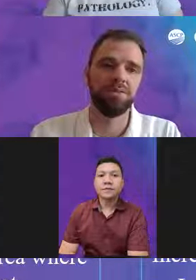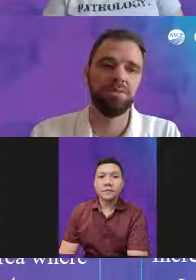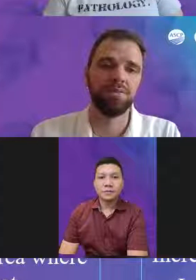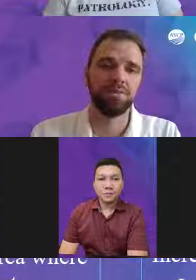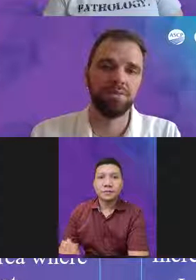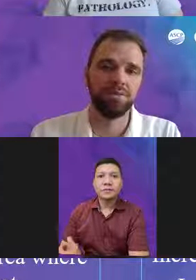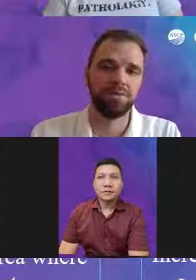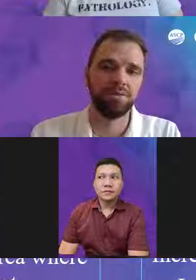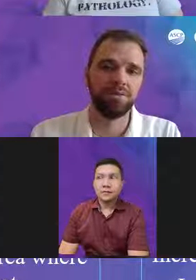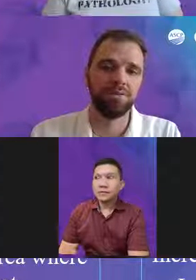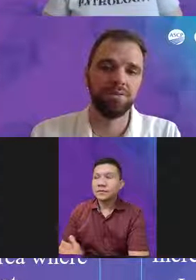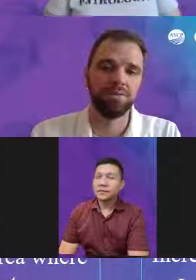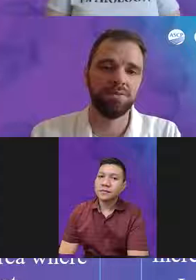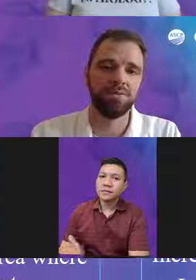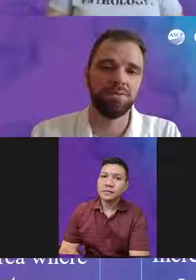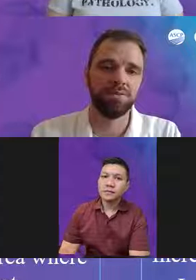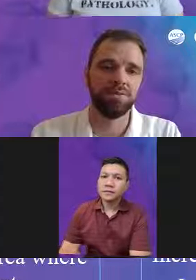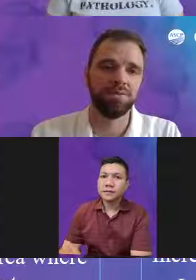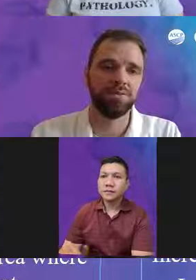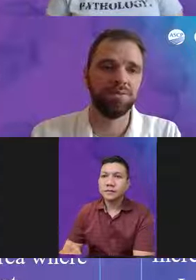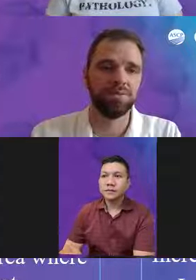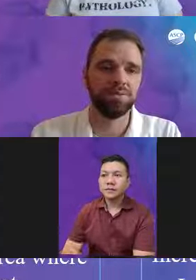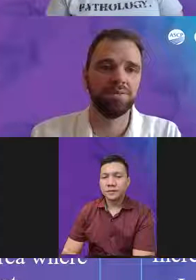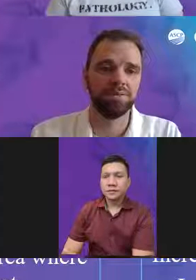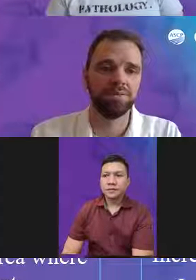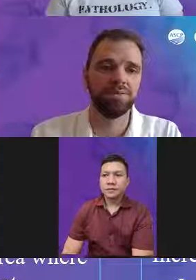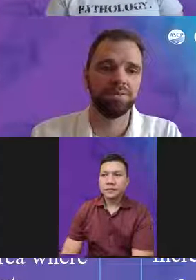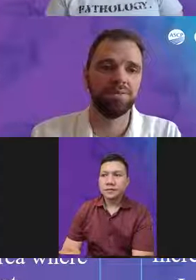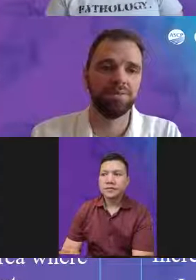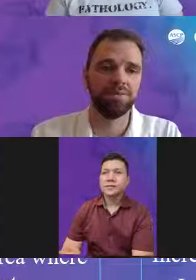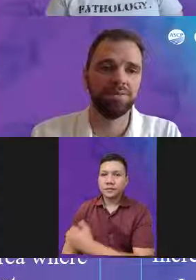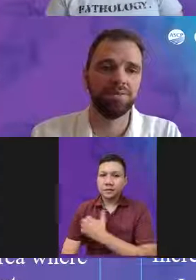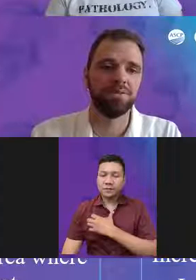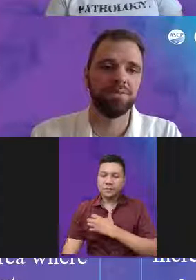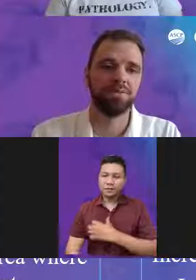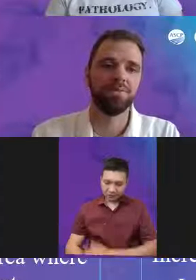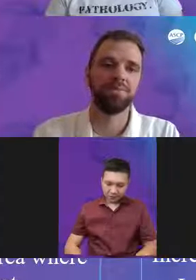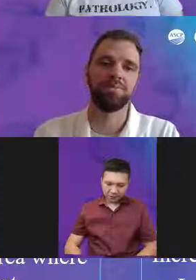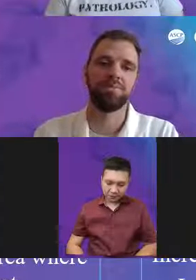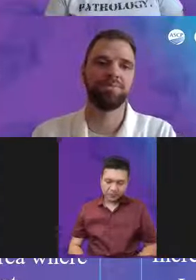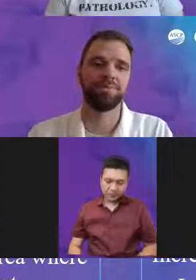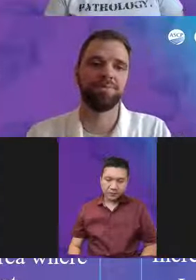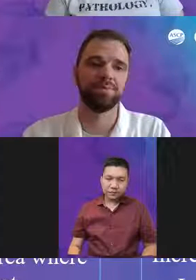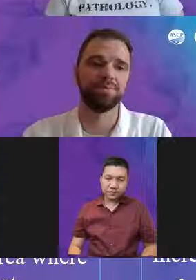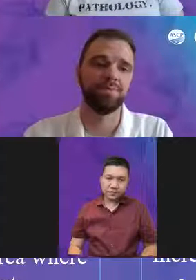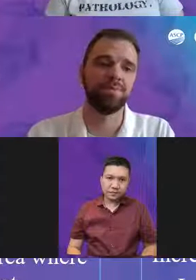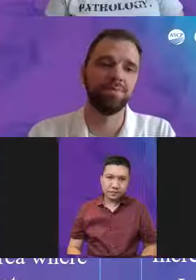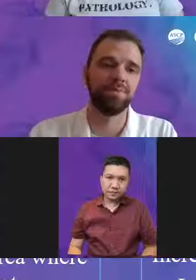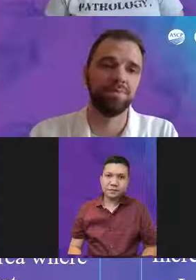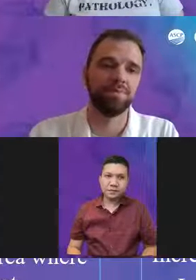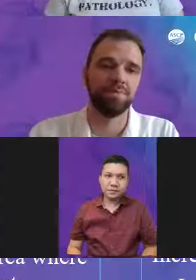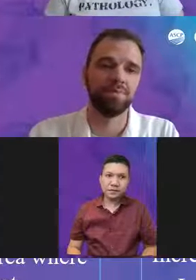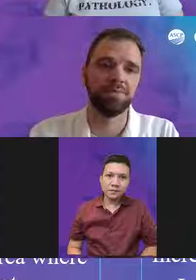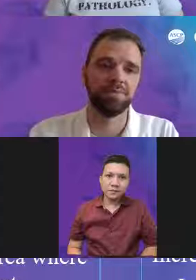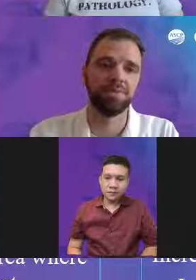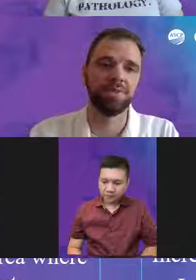And we have actively been on Capitol Hill absolutely saying no.